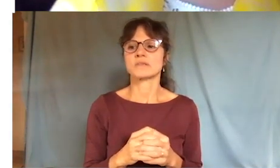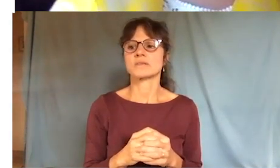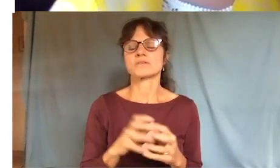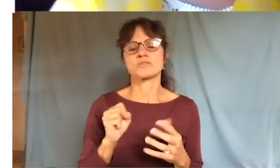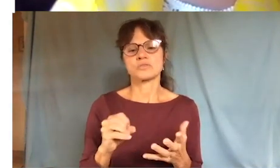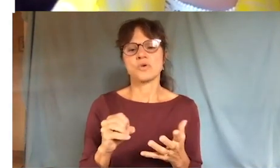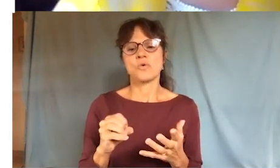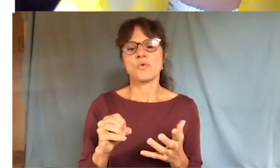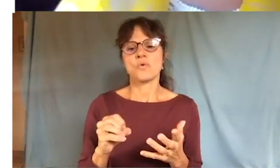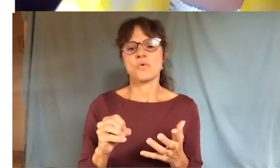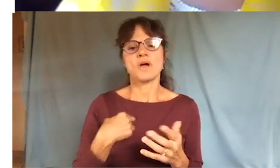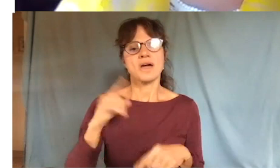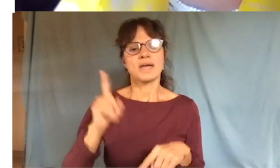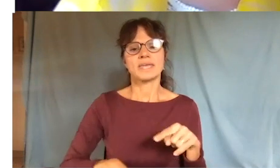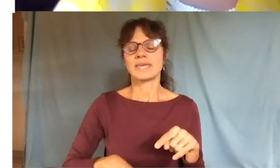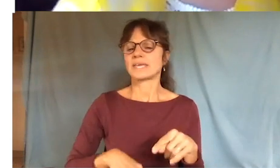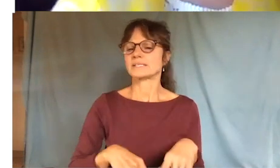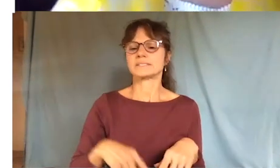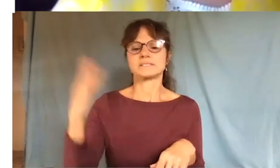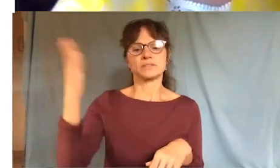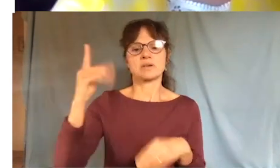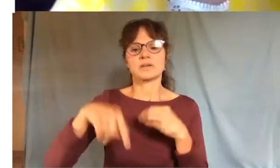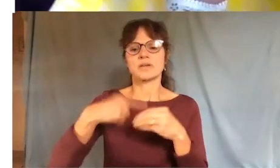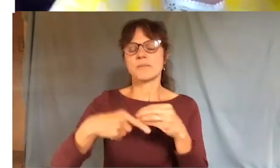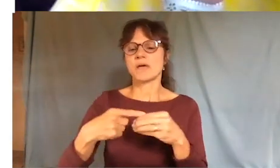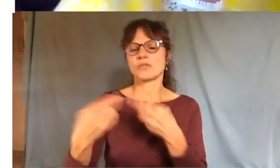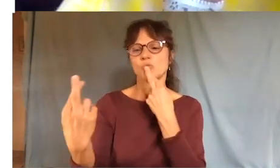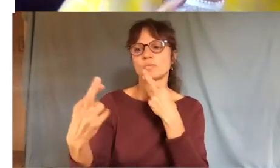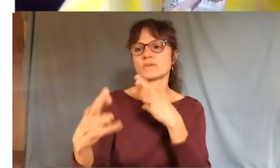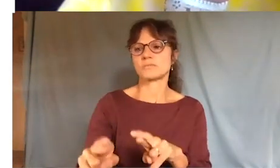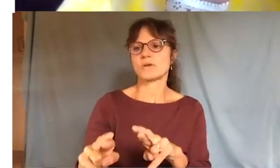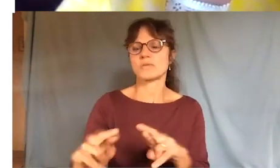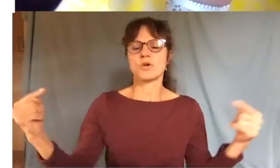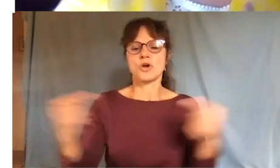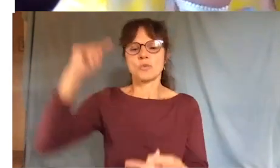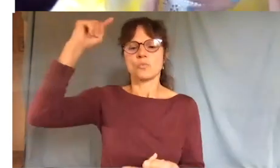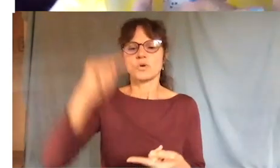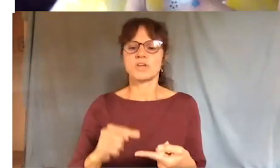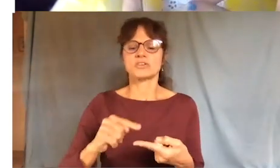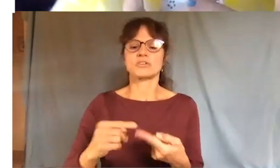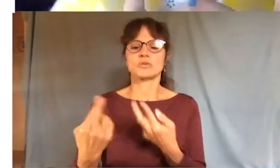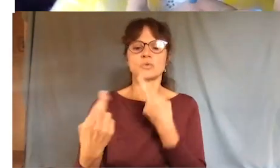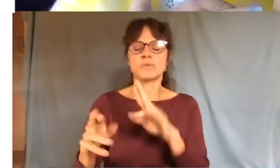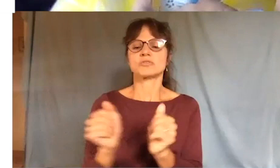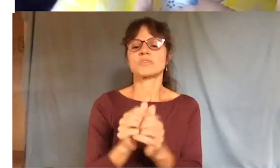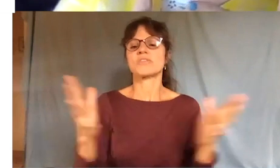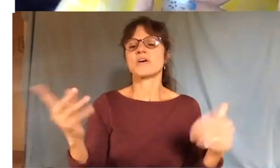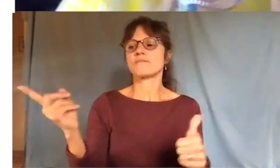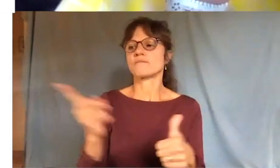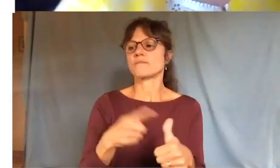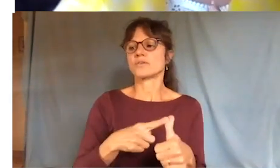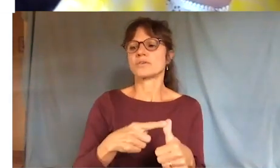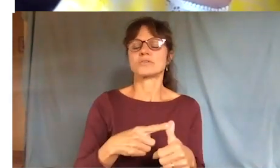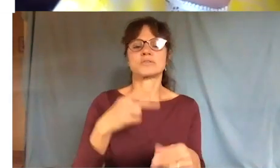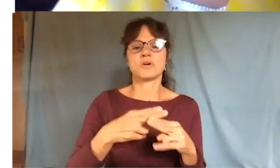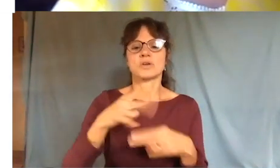So I can't talk about the response, the harm reduction response to COVID without first naming white